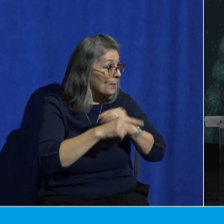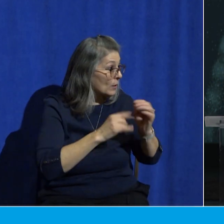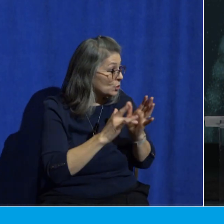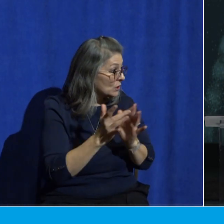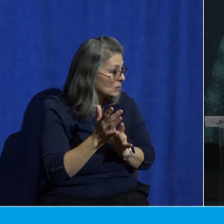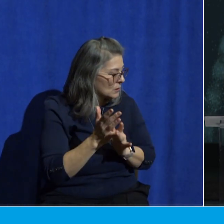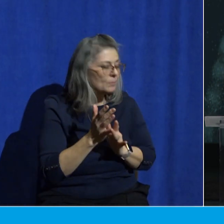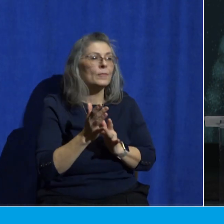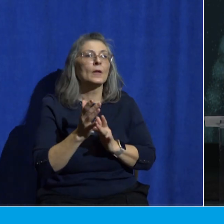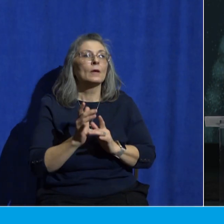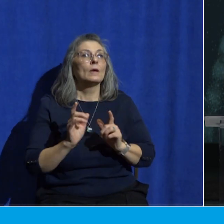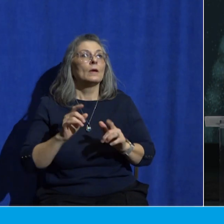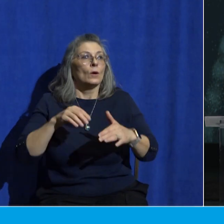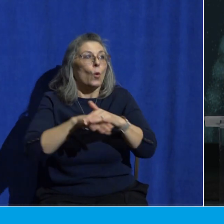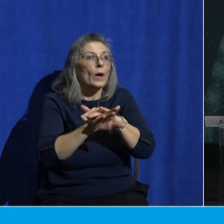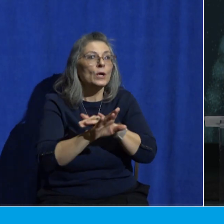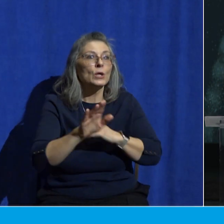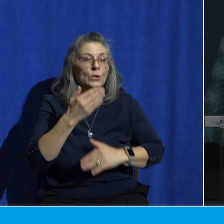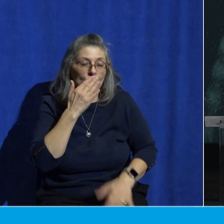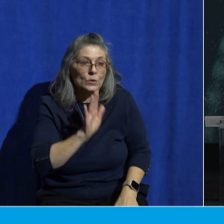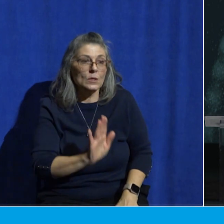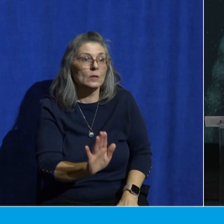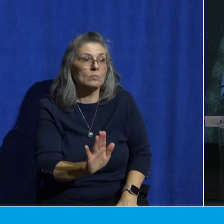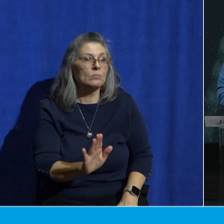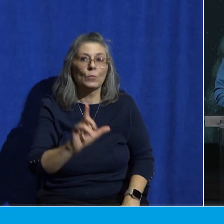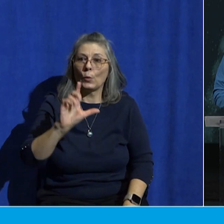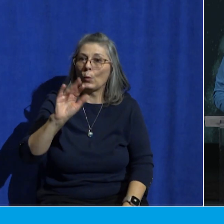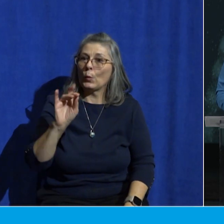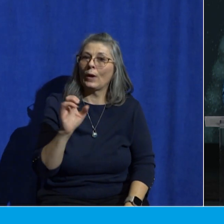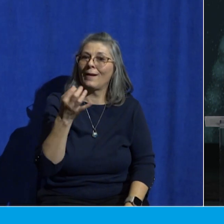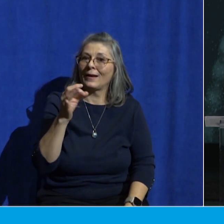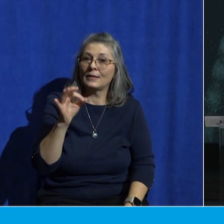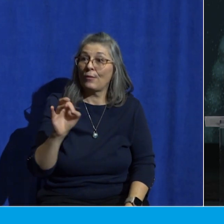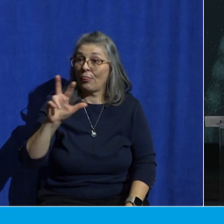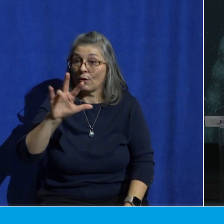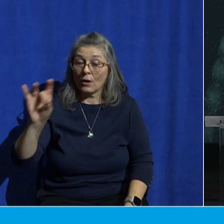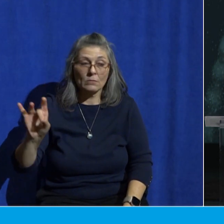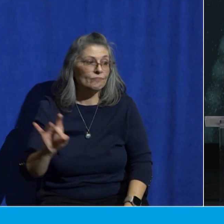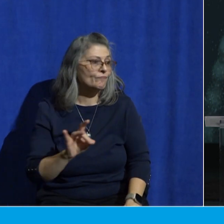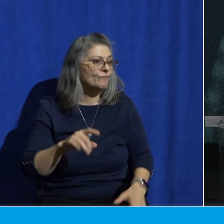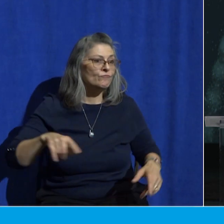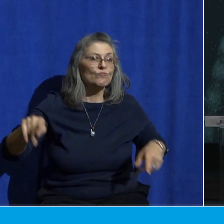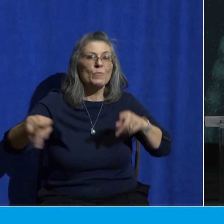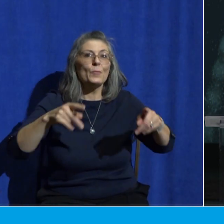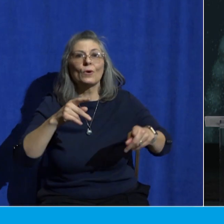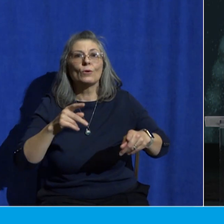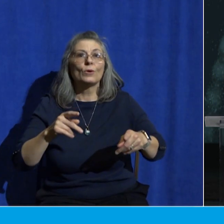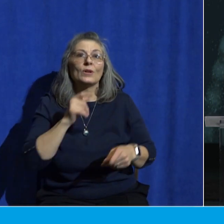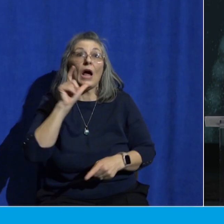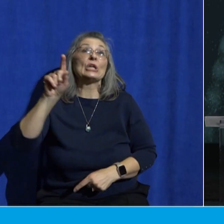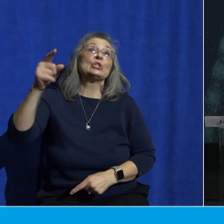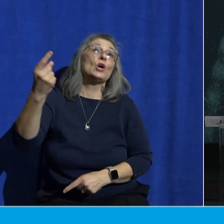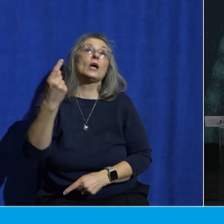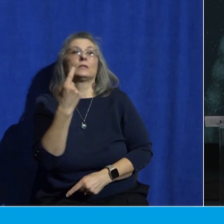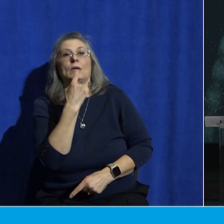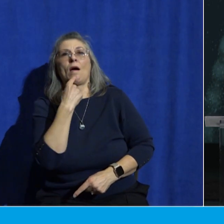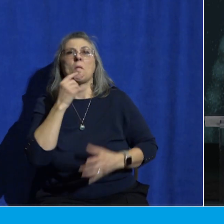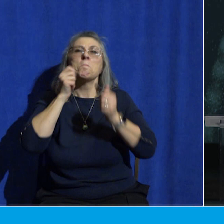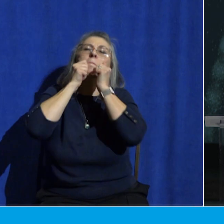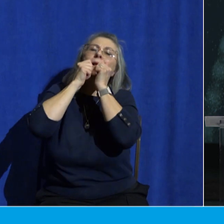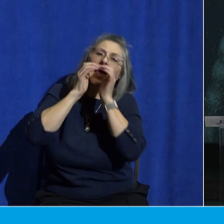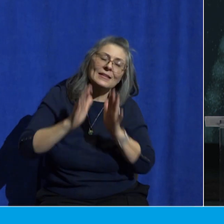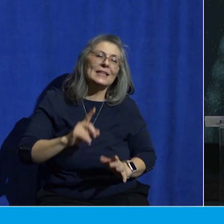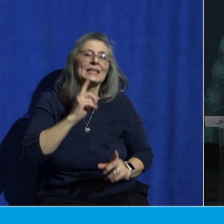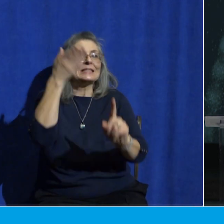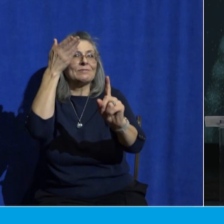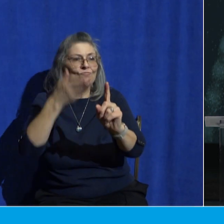into Jerusalem, he notes, Luke 19:38, the crowds didn't just shout, "Blessed is he who is the king who comes in the name of the